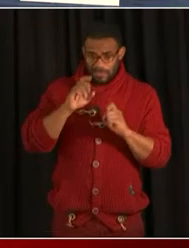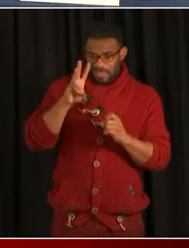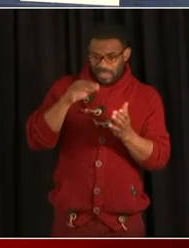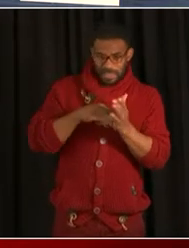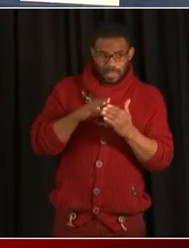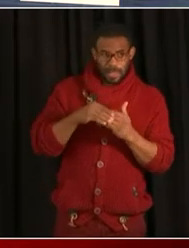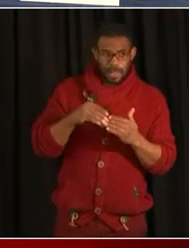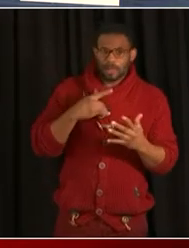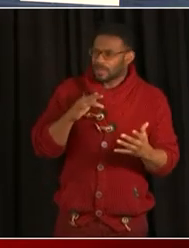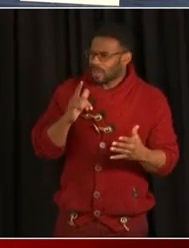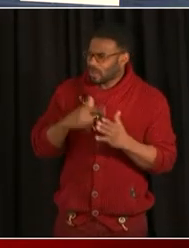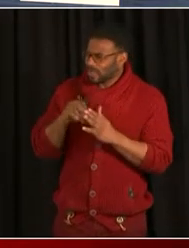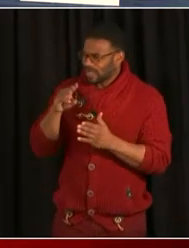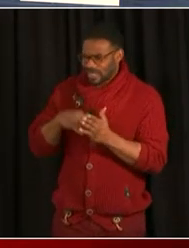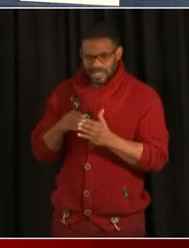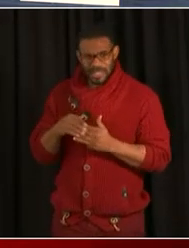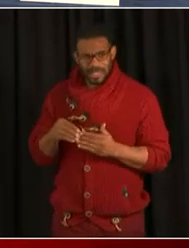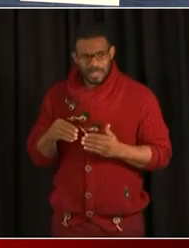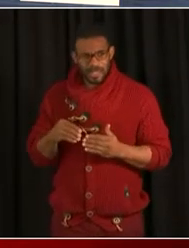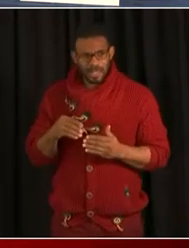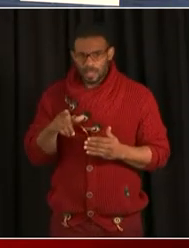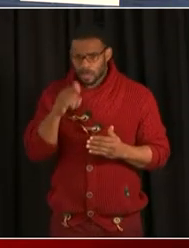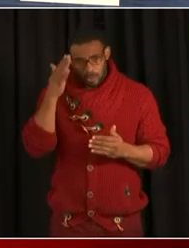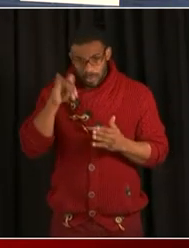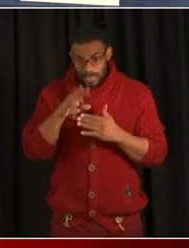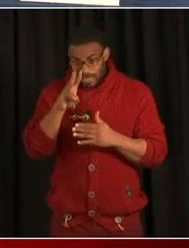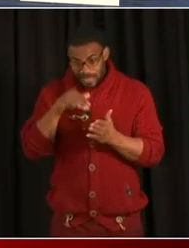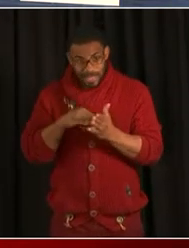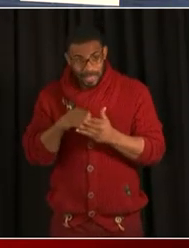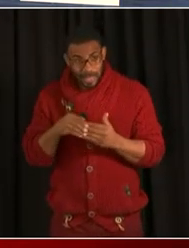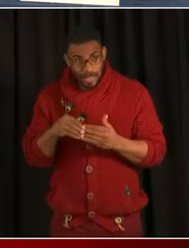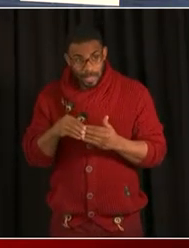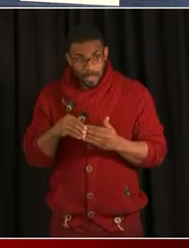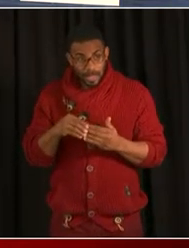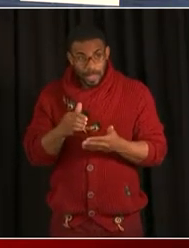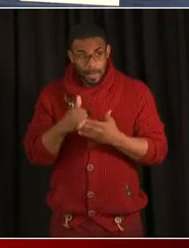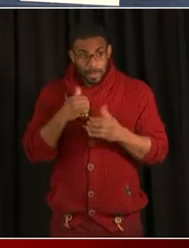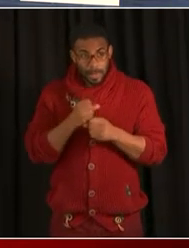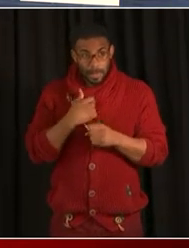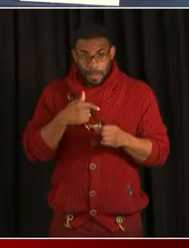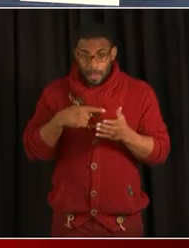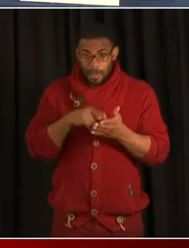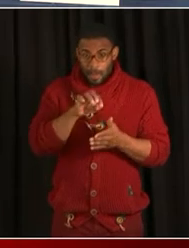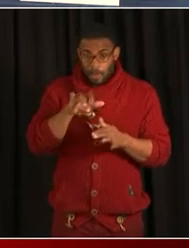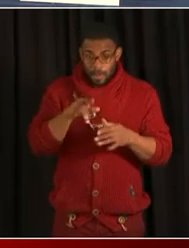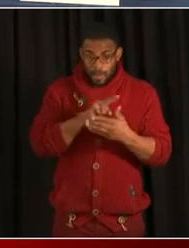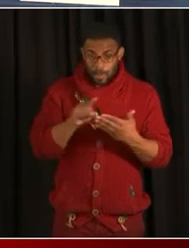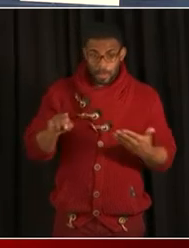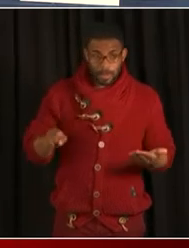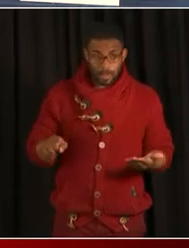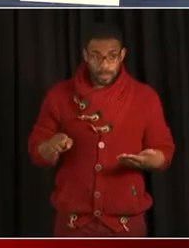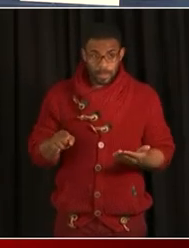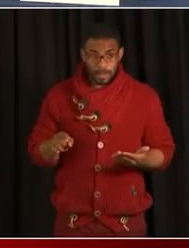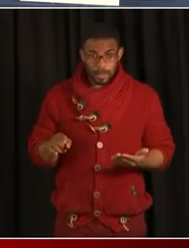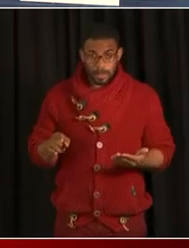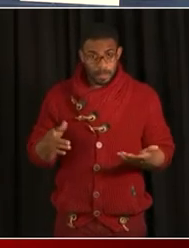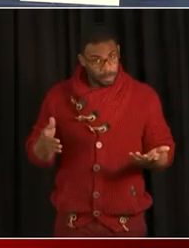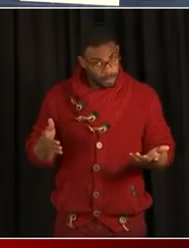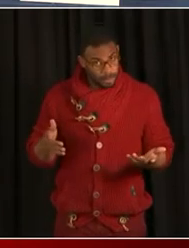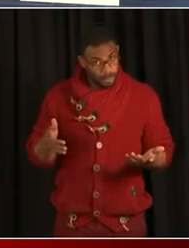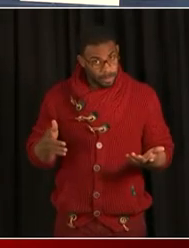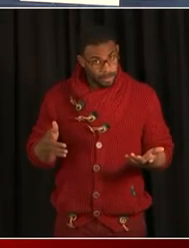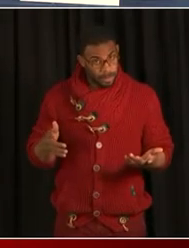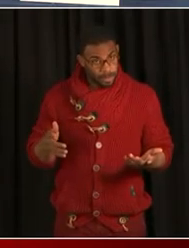gave us $6,000, I was like, what's $6,000? You don't know, that $6,000 helped me make my payroll that week. Yep.